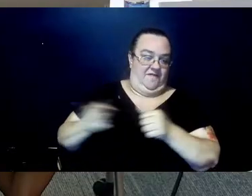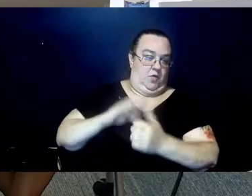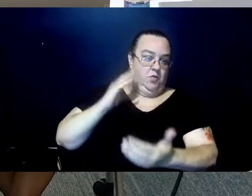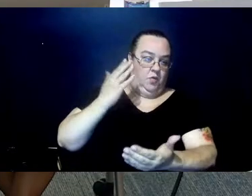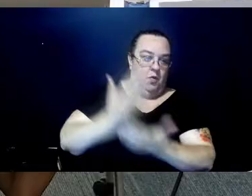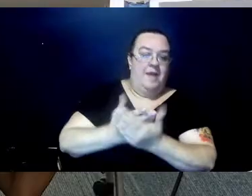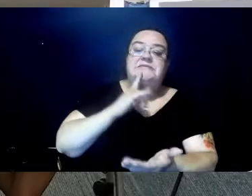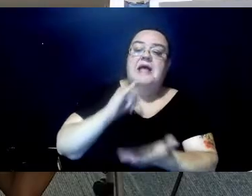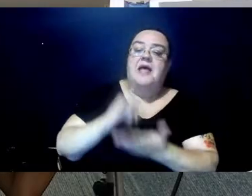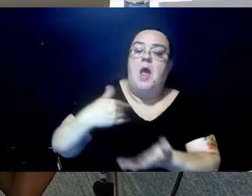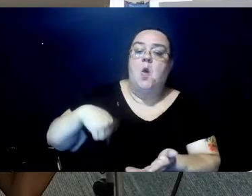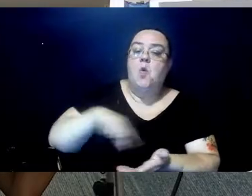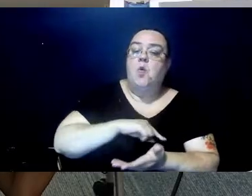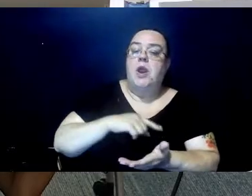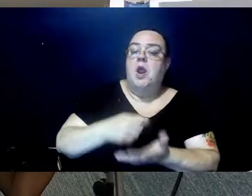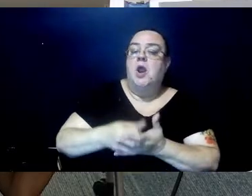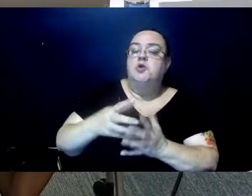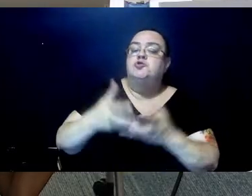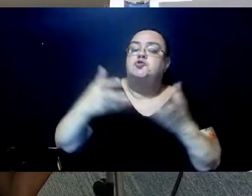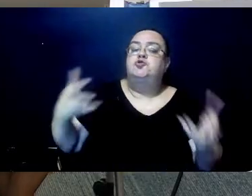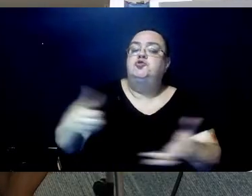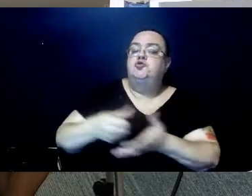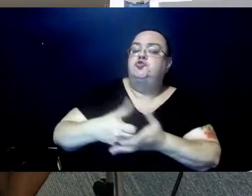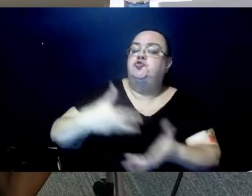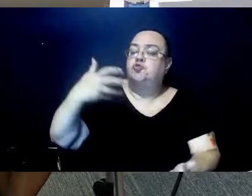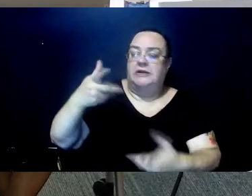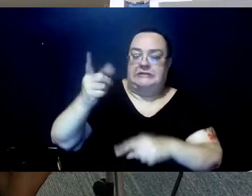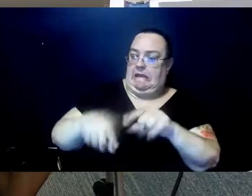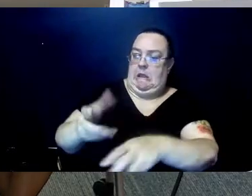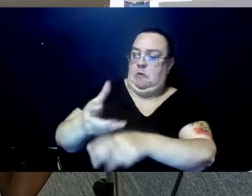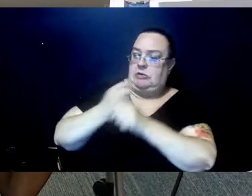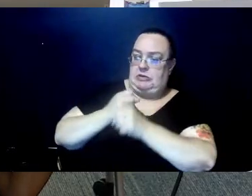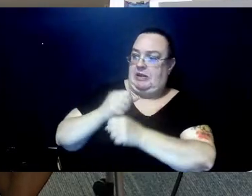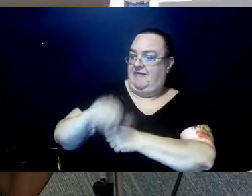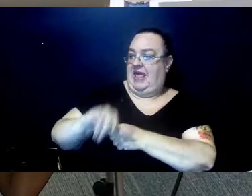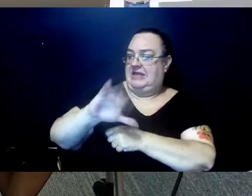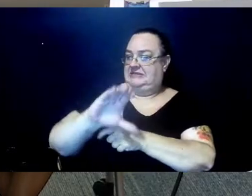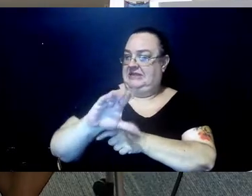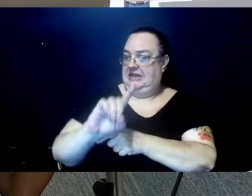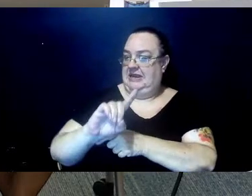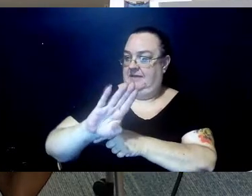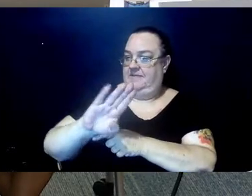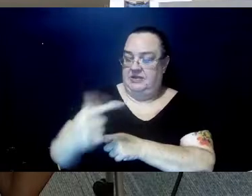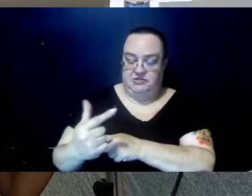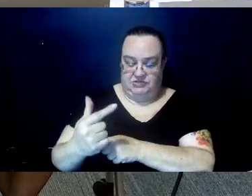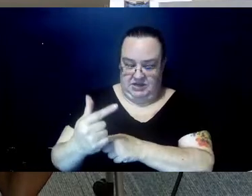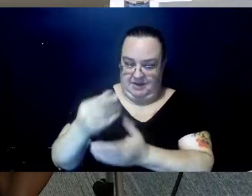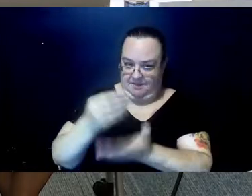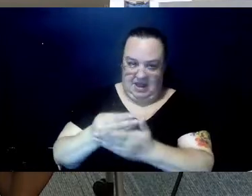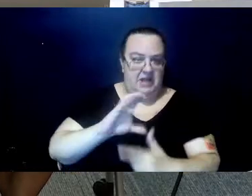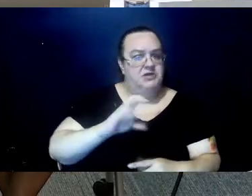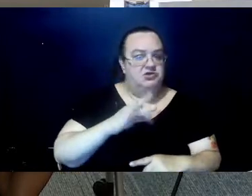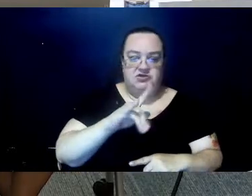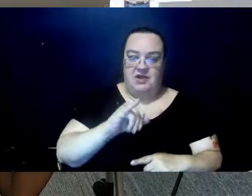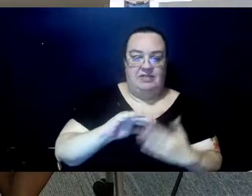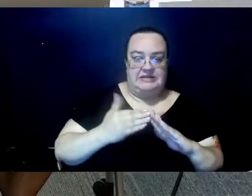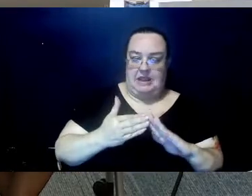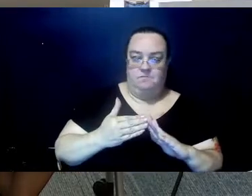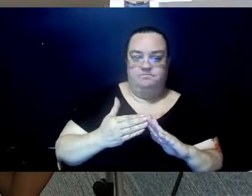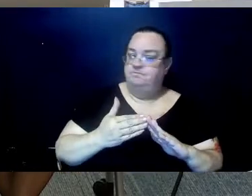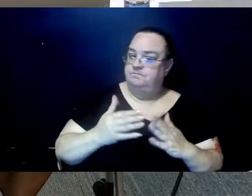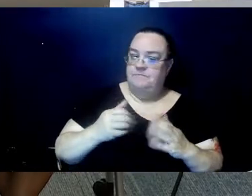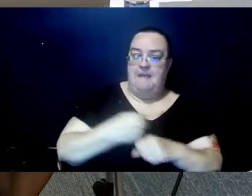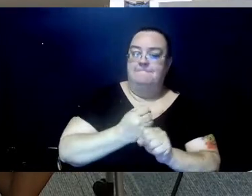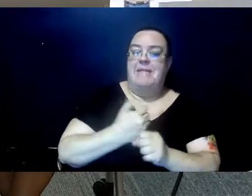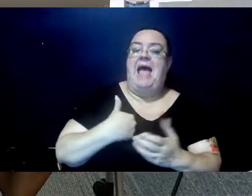receive CDBG funds, that the town of Cheverly was too rich to receive them. Just based off of